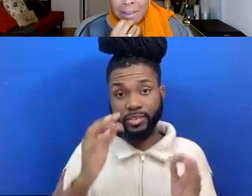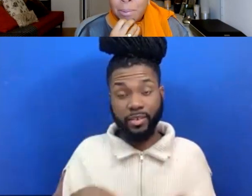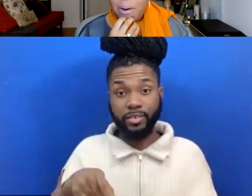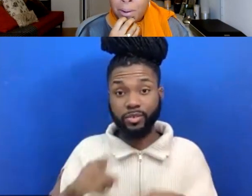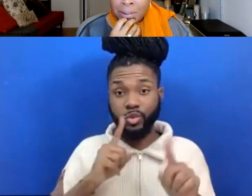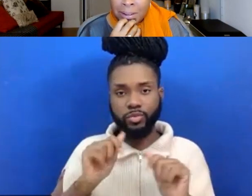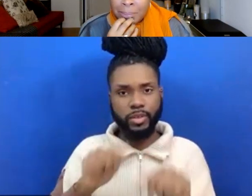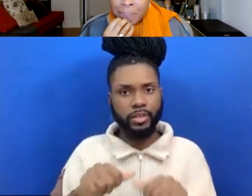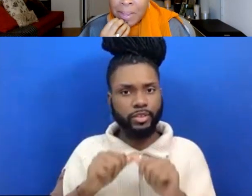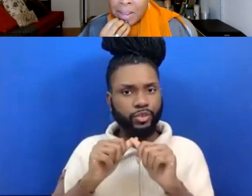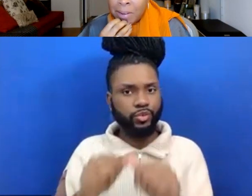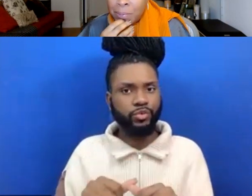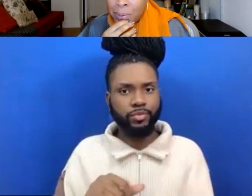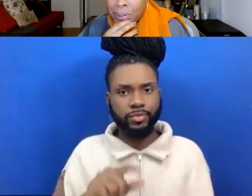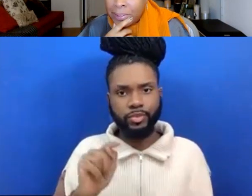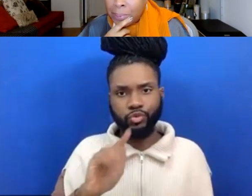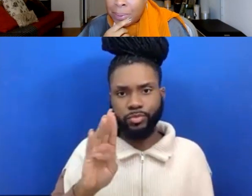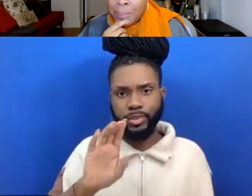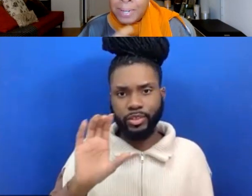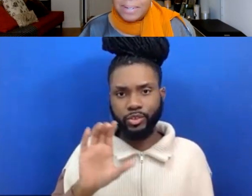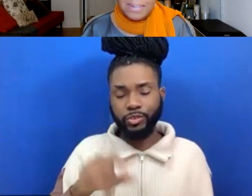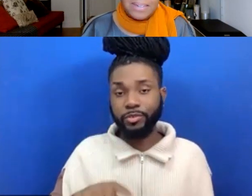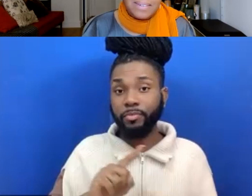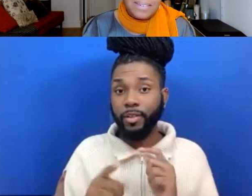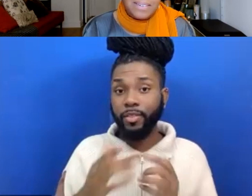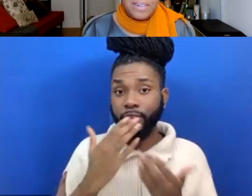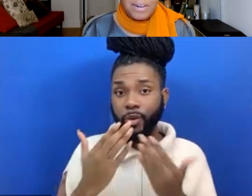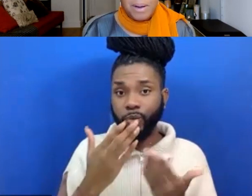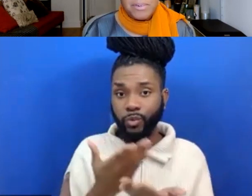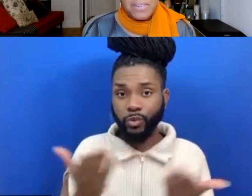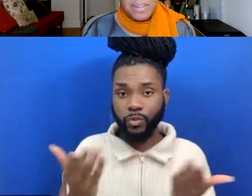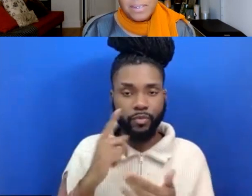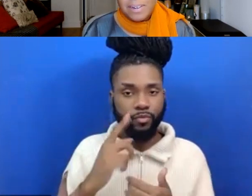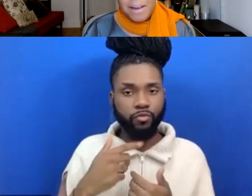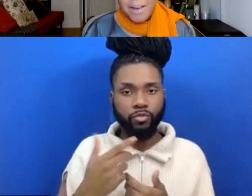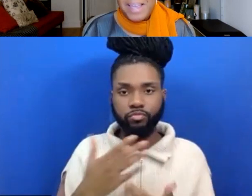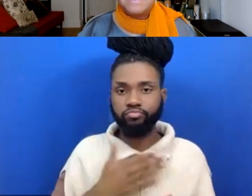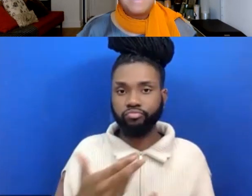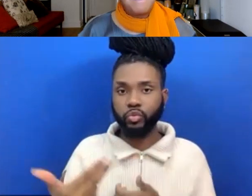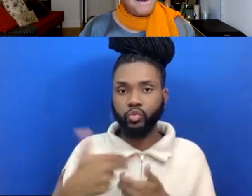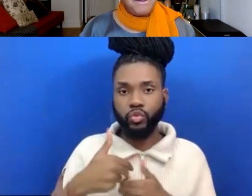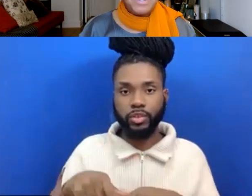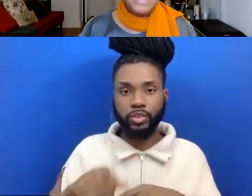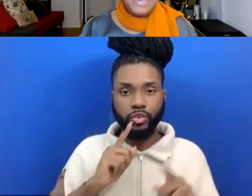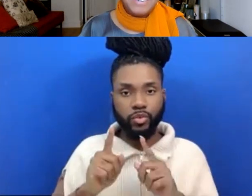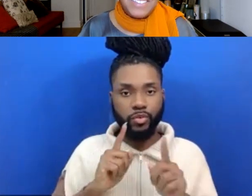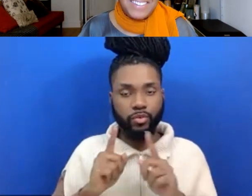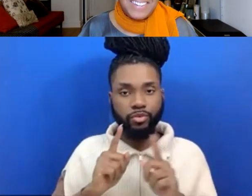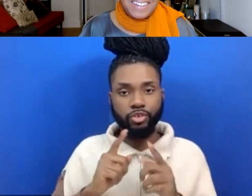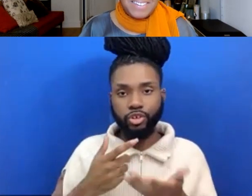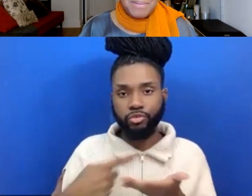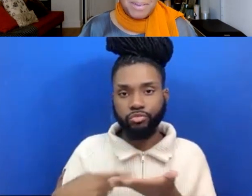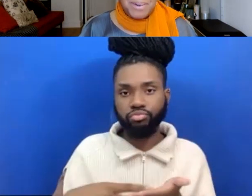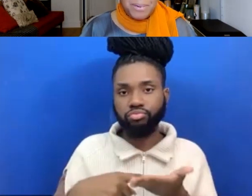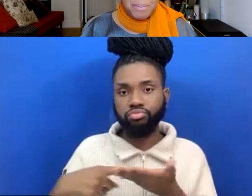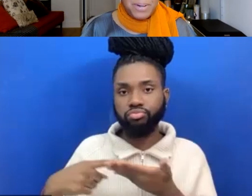continued. But thank you all for, you know, agreeing to share in conversation and in dialogue with Tina